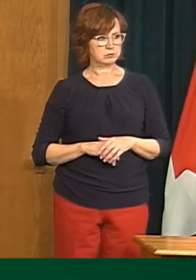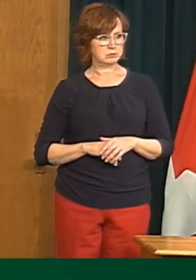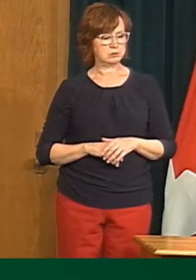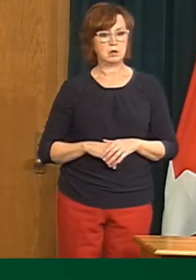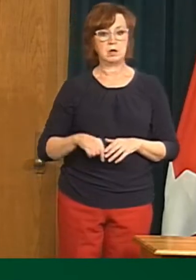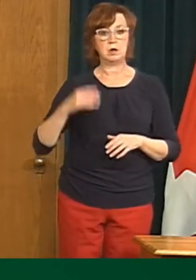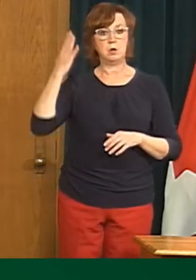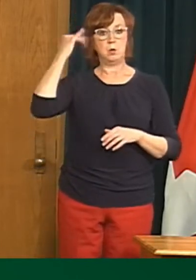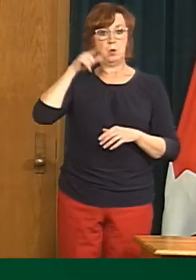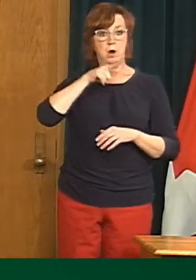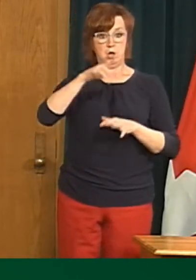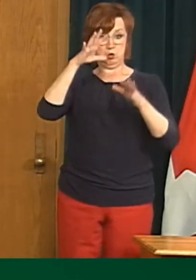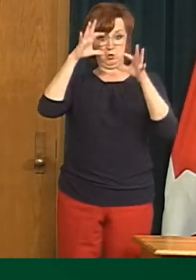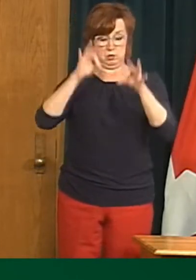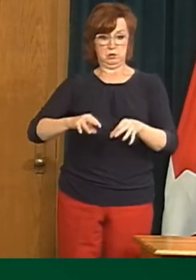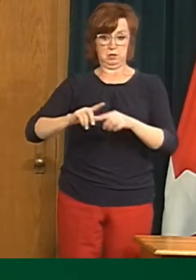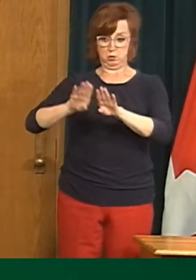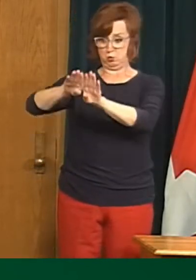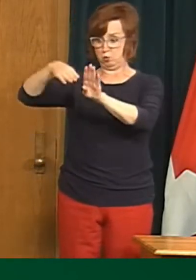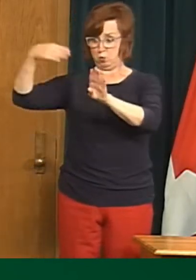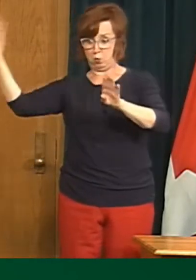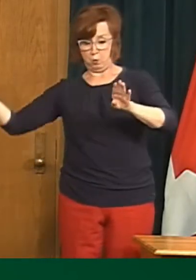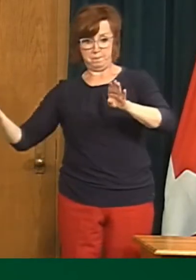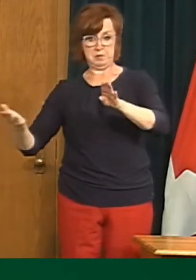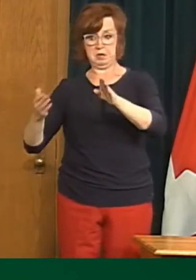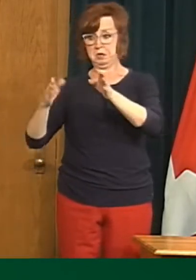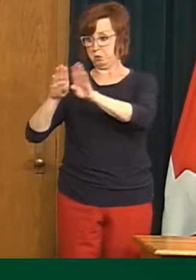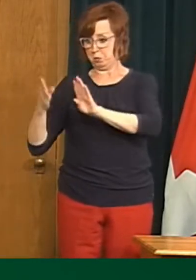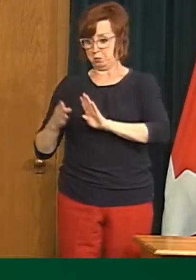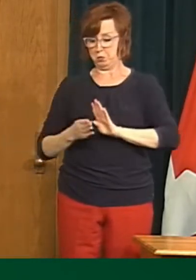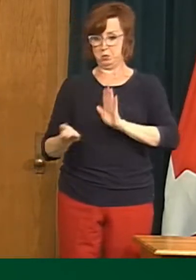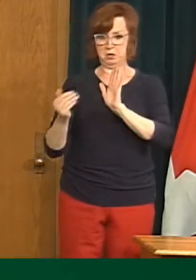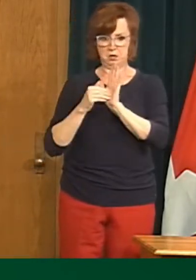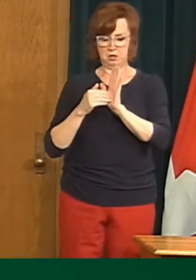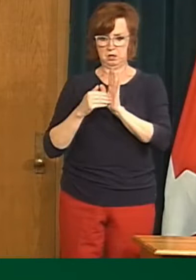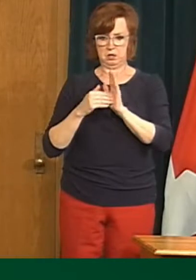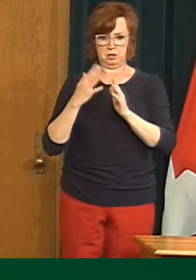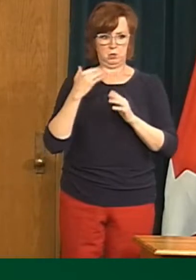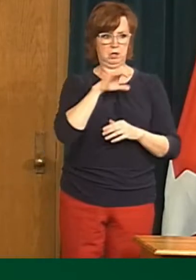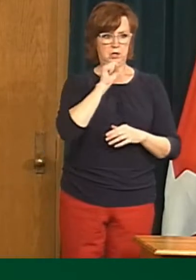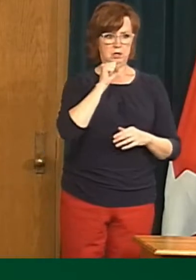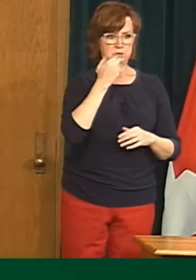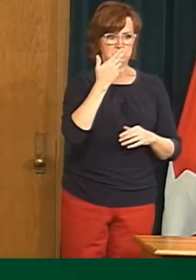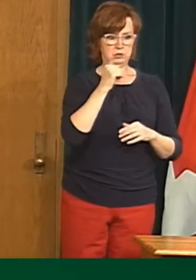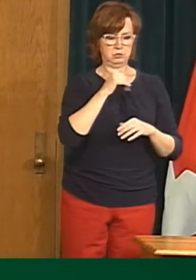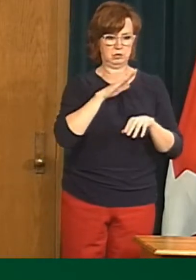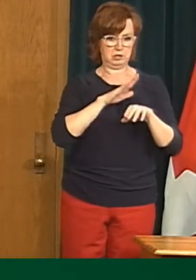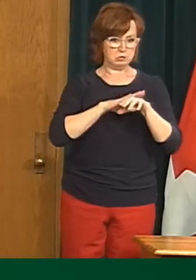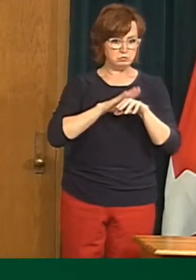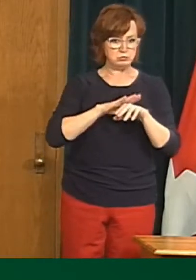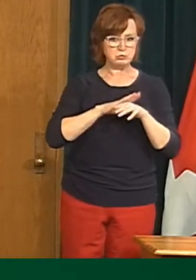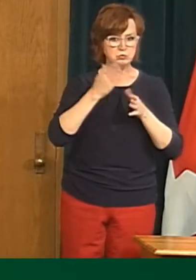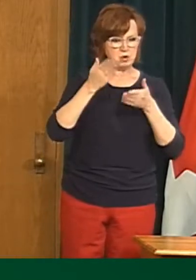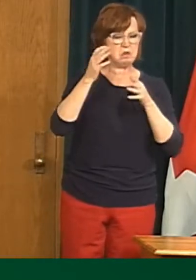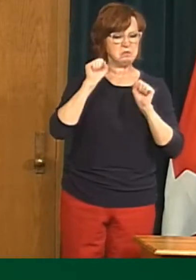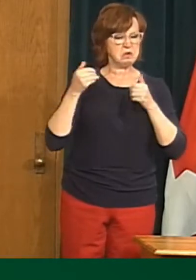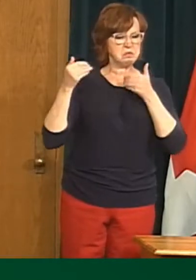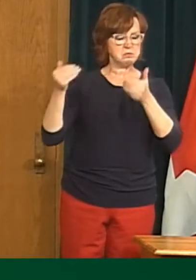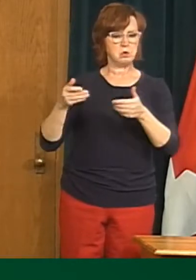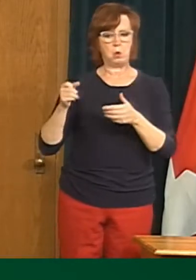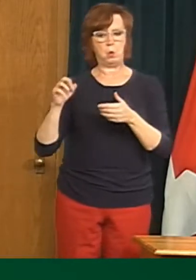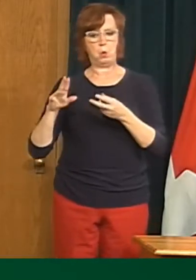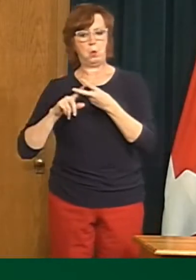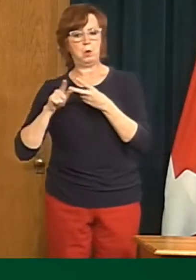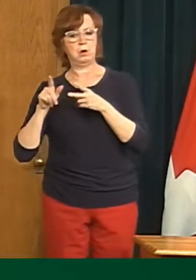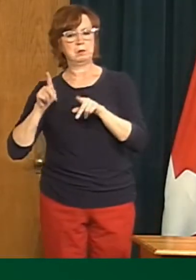SHA, and what role did the political pressure that you're facing from some of your constituents play in making the